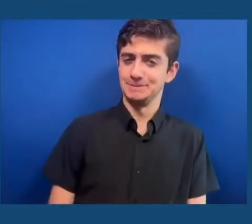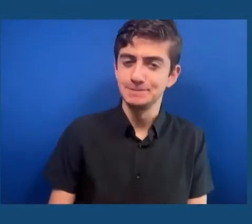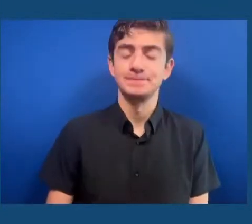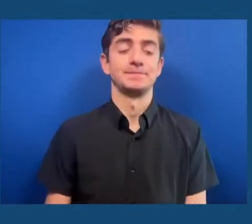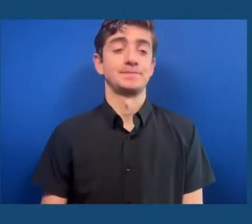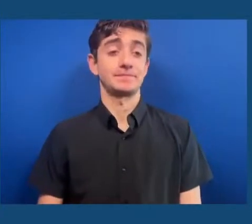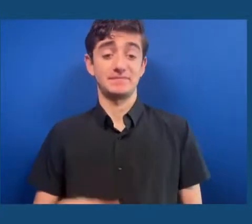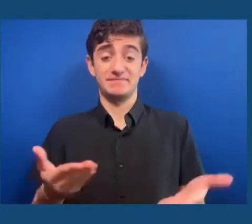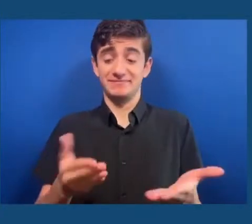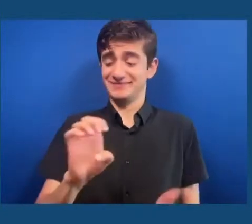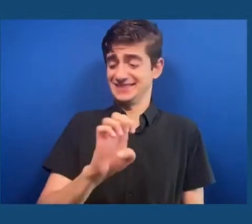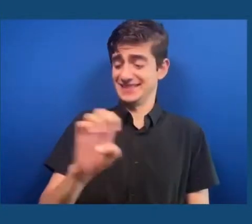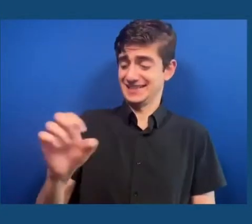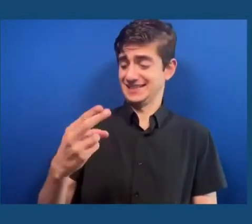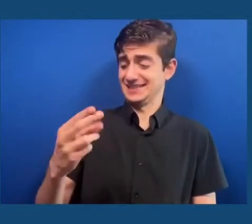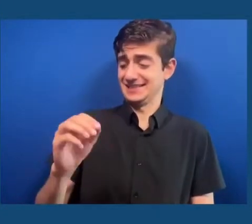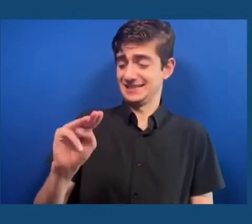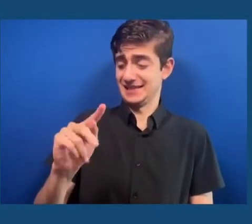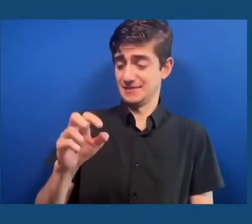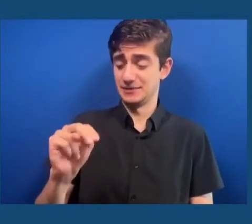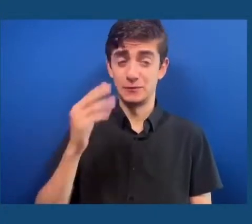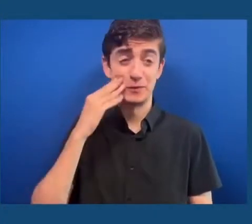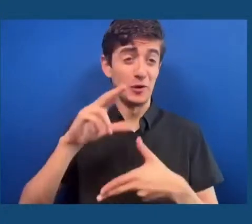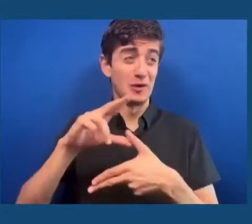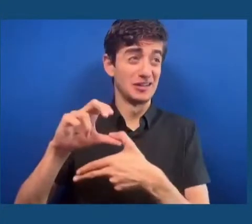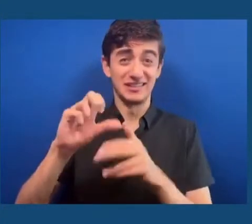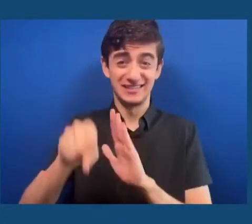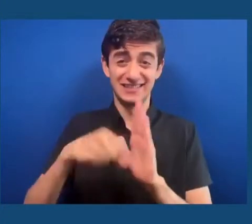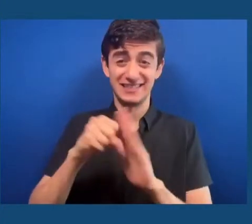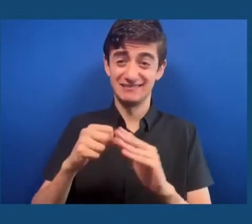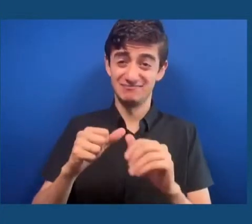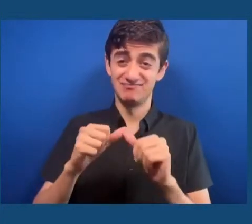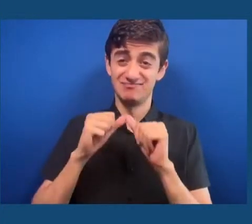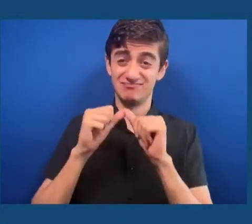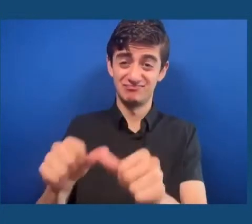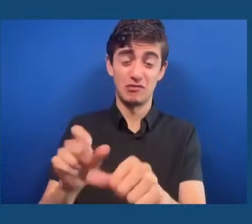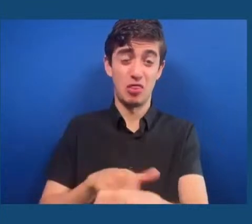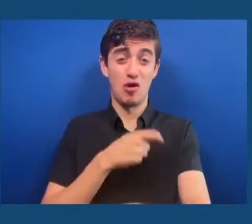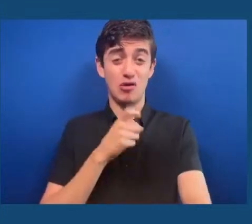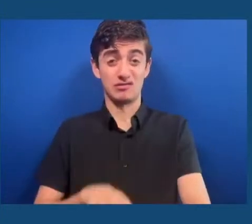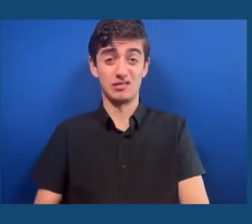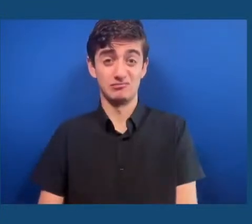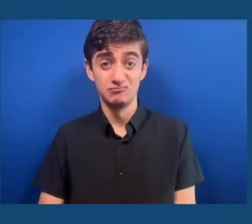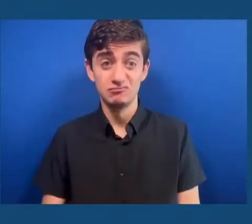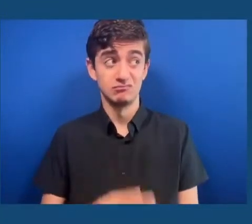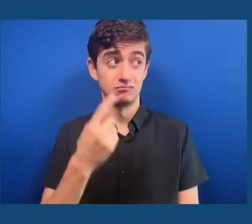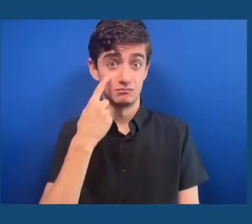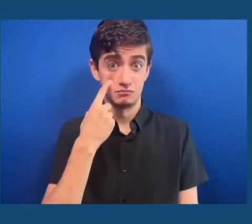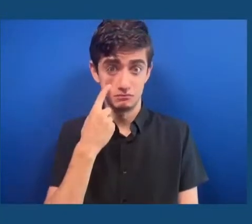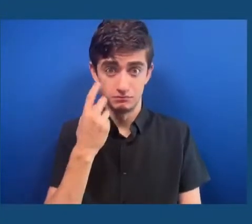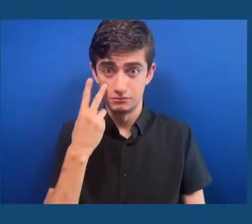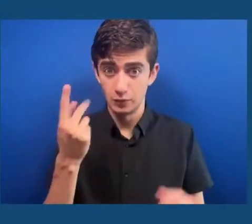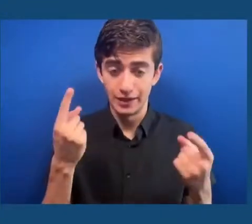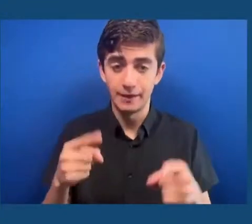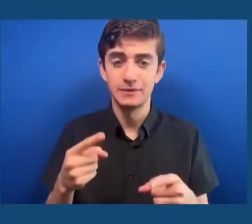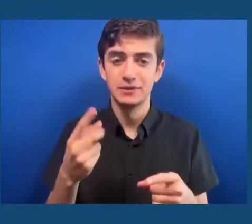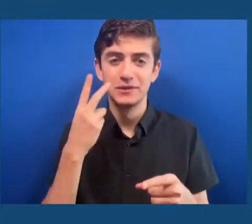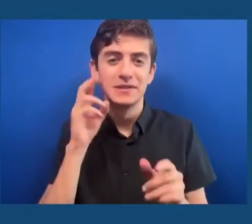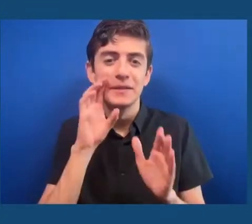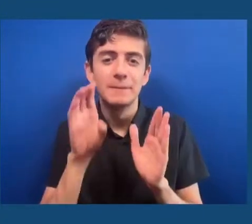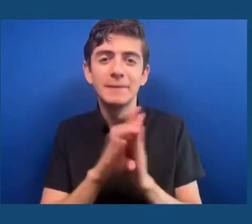season, and we've seen what happens. And I want to make sure you see what happens. Some of our pictures here, the washing